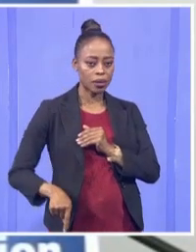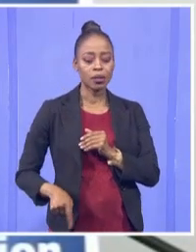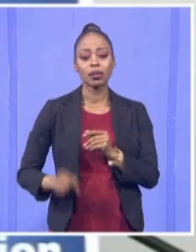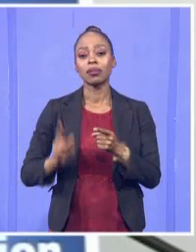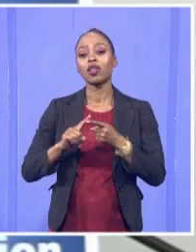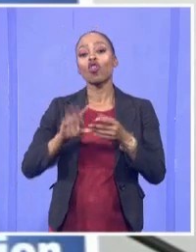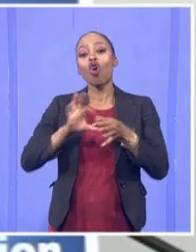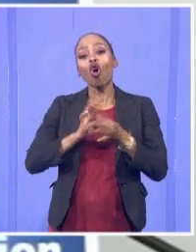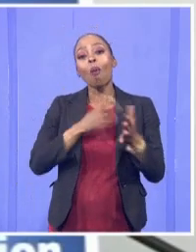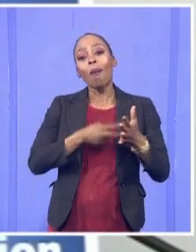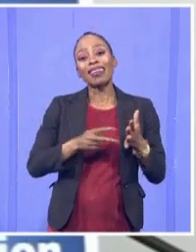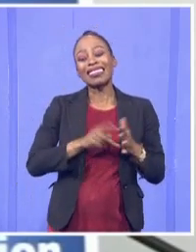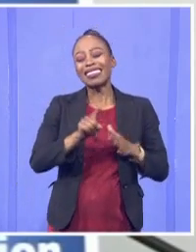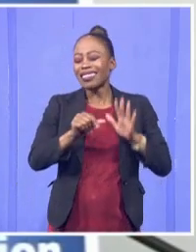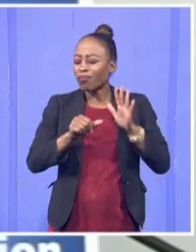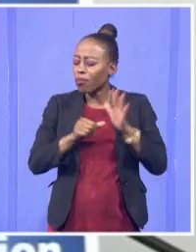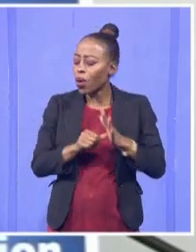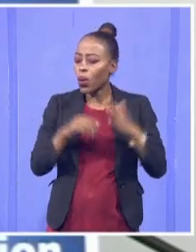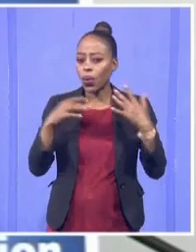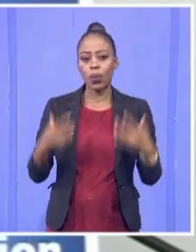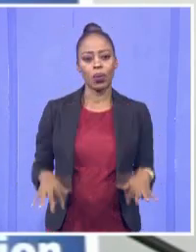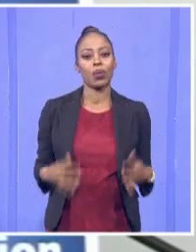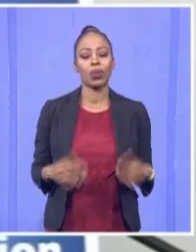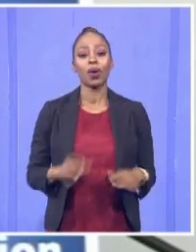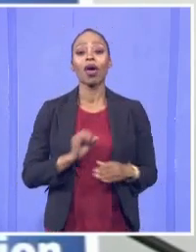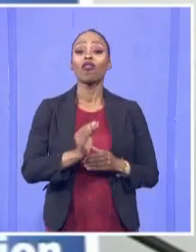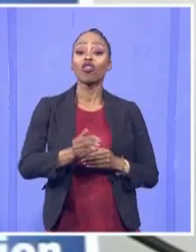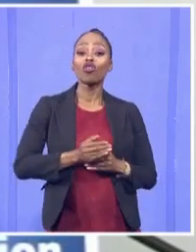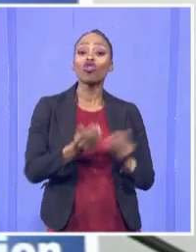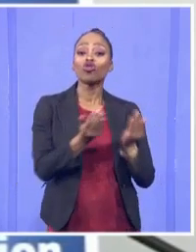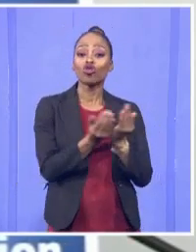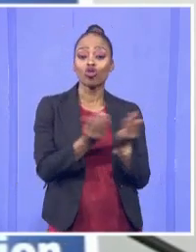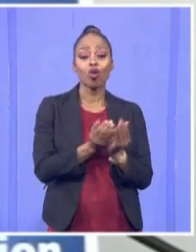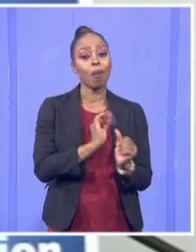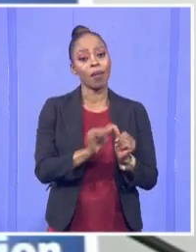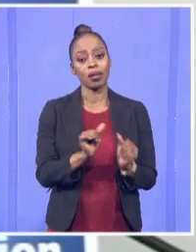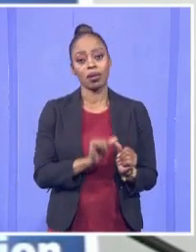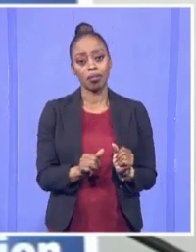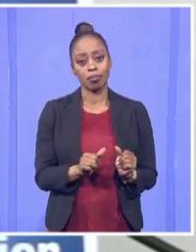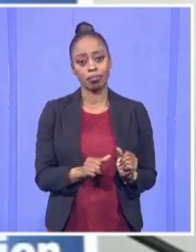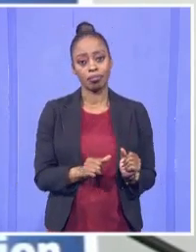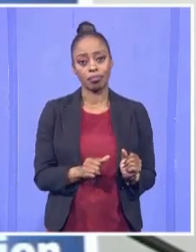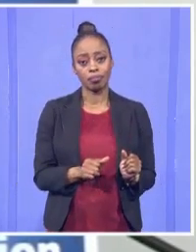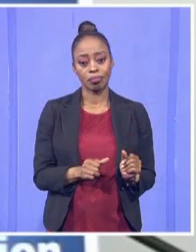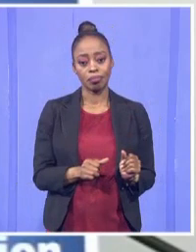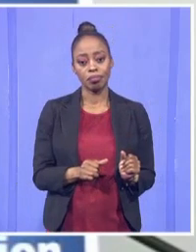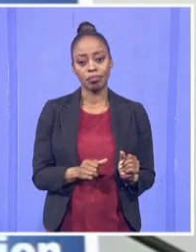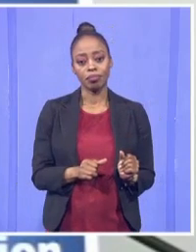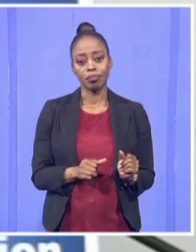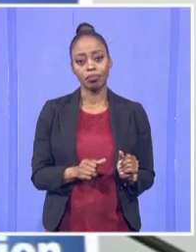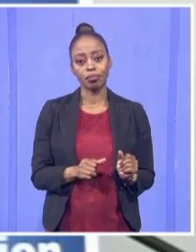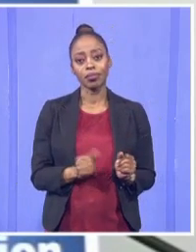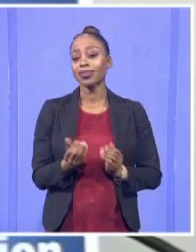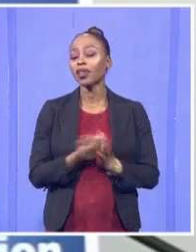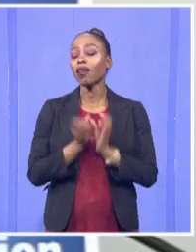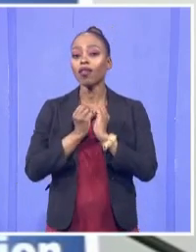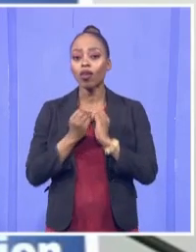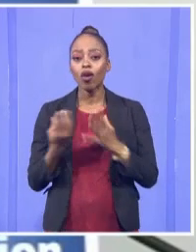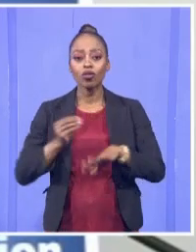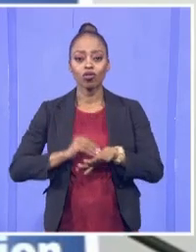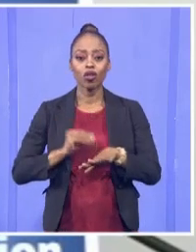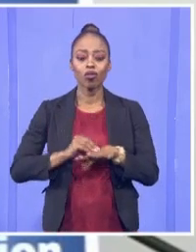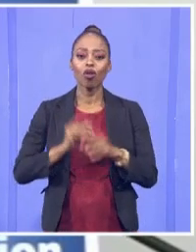address. If you stay closer to the school, the better. It saves us a lot of troubles